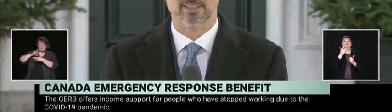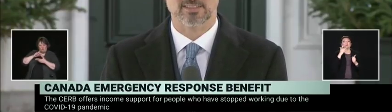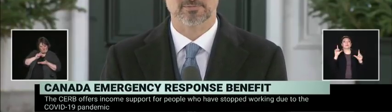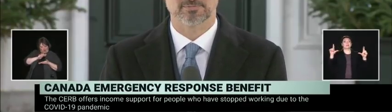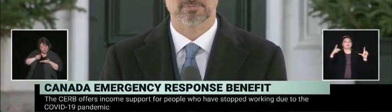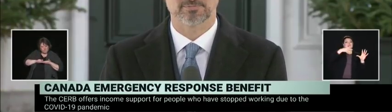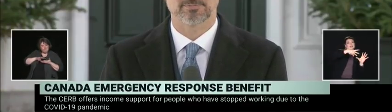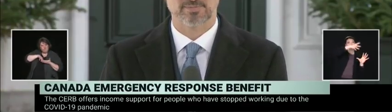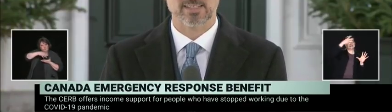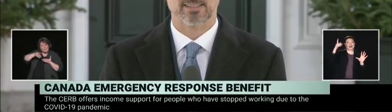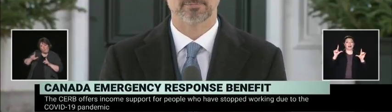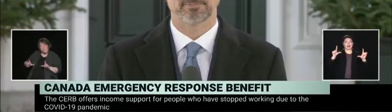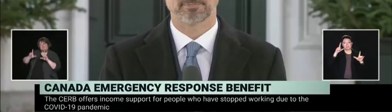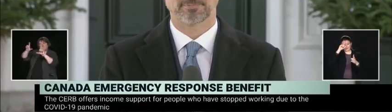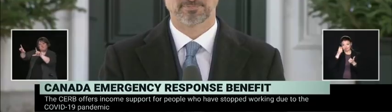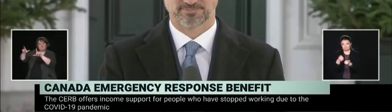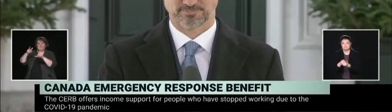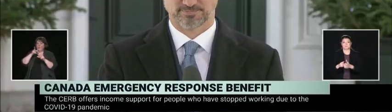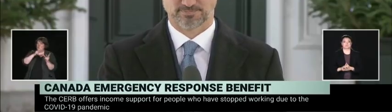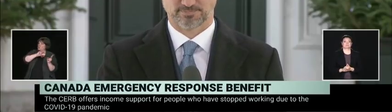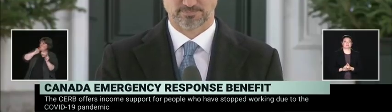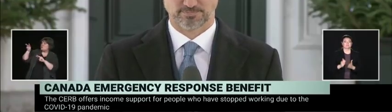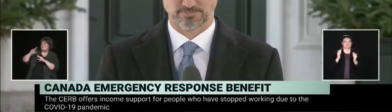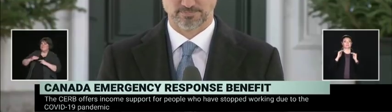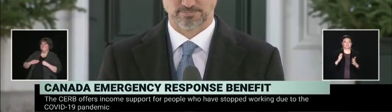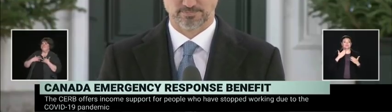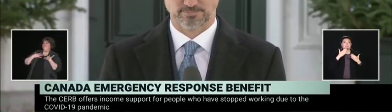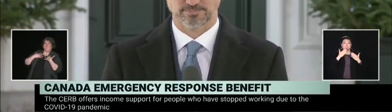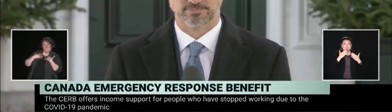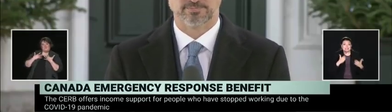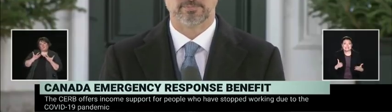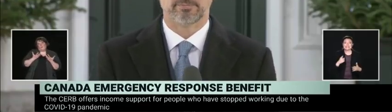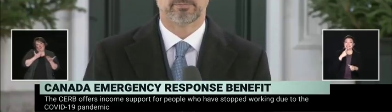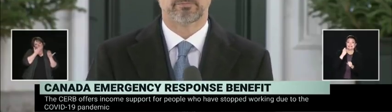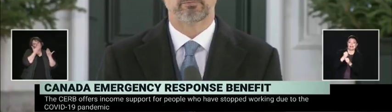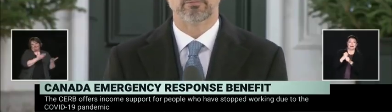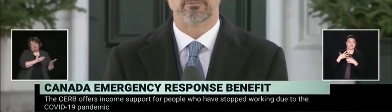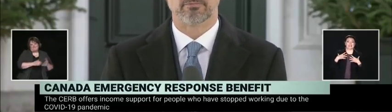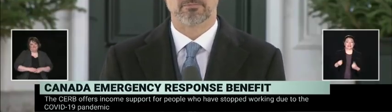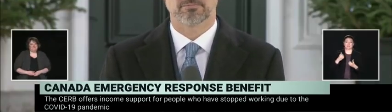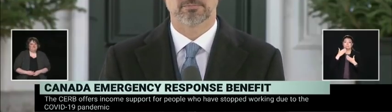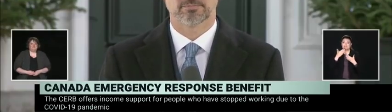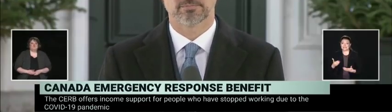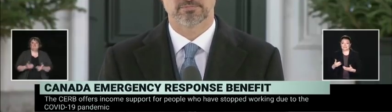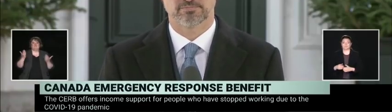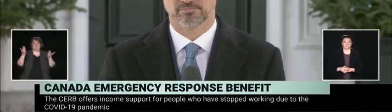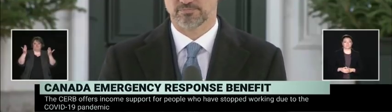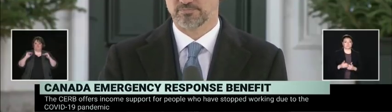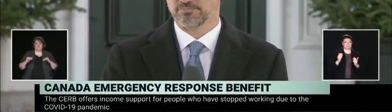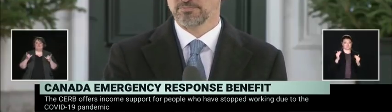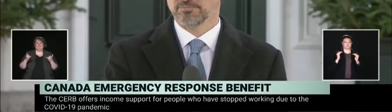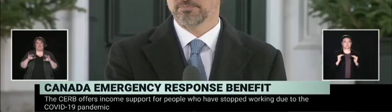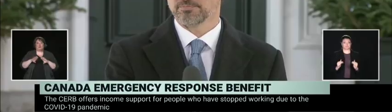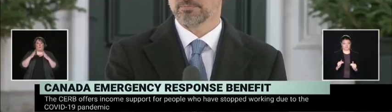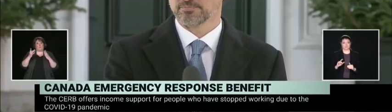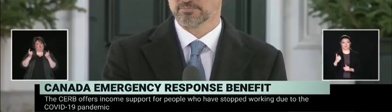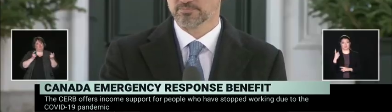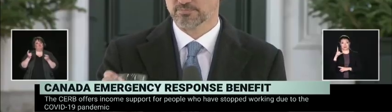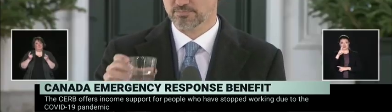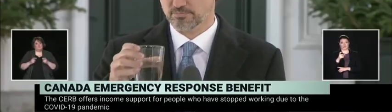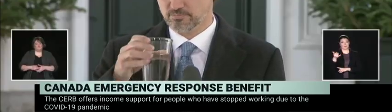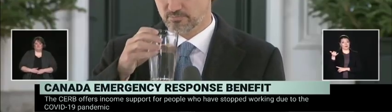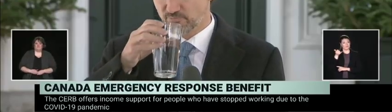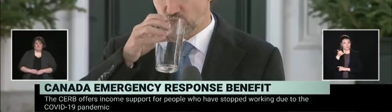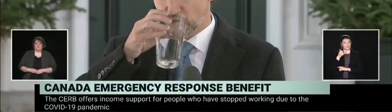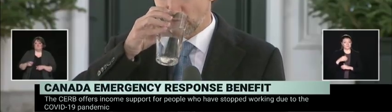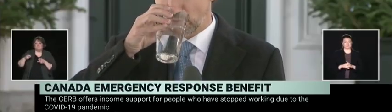la santé. Merci. Merci beaucoup, Monsieur le Premier ministre. On va maintenant commencer la période de questions par le téléphone. Modératrice, c'est